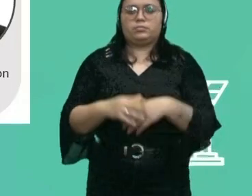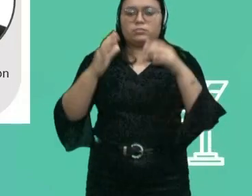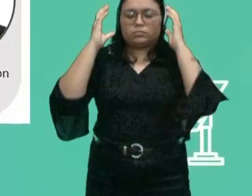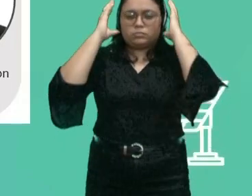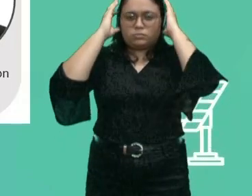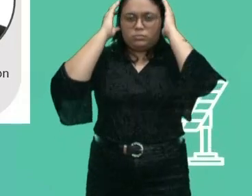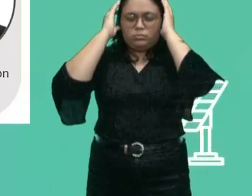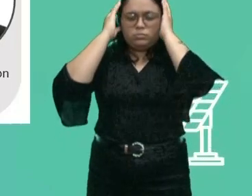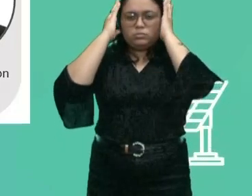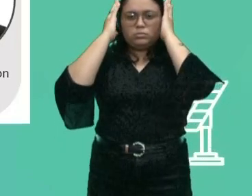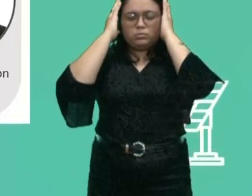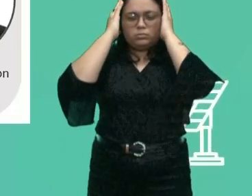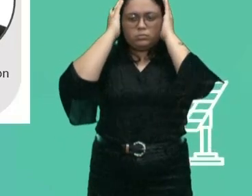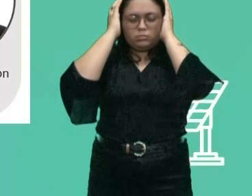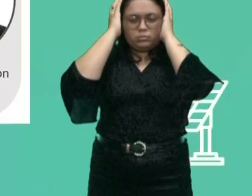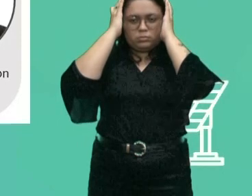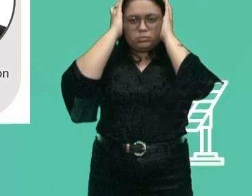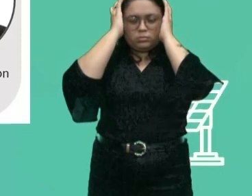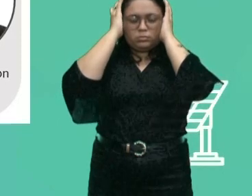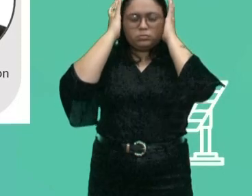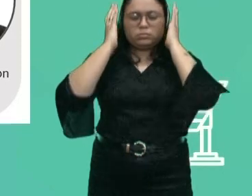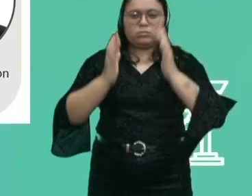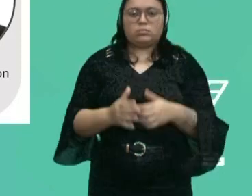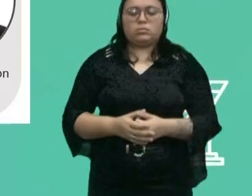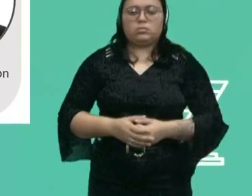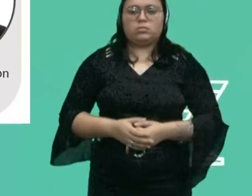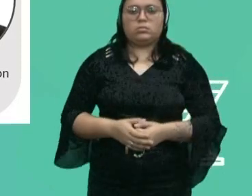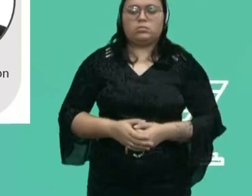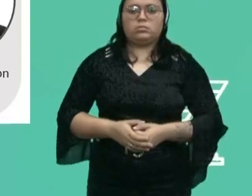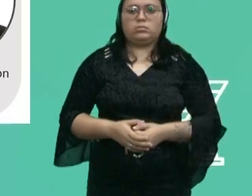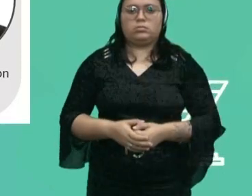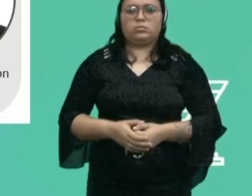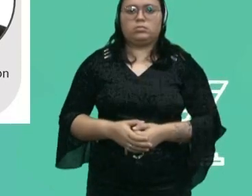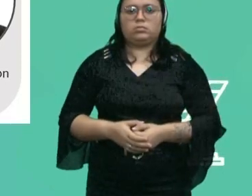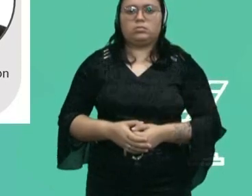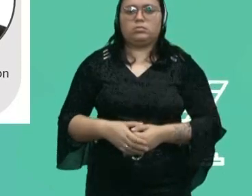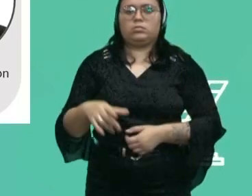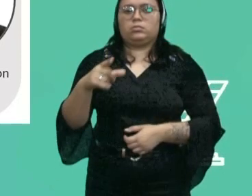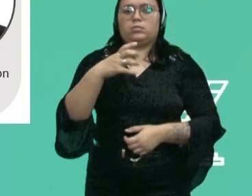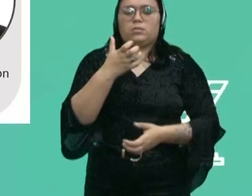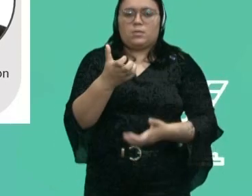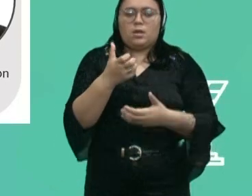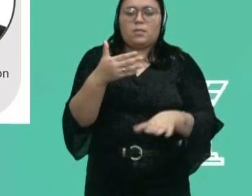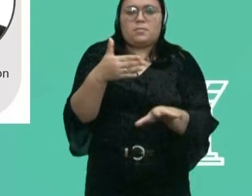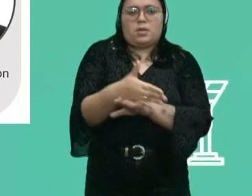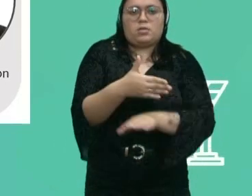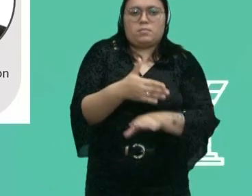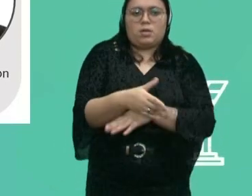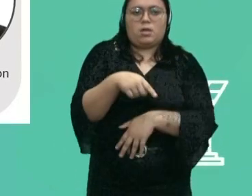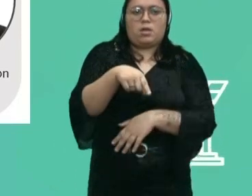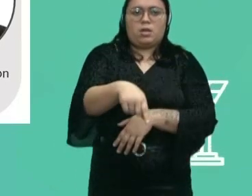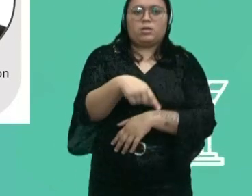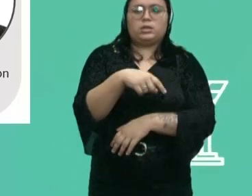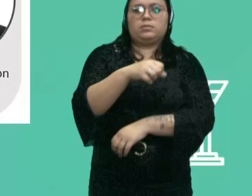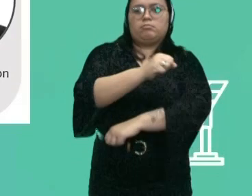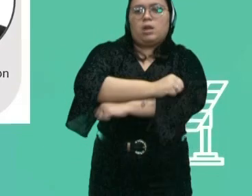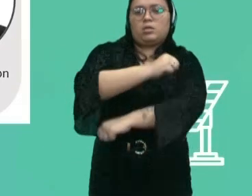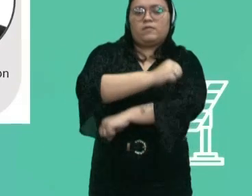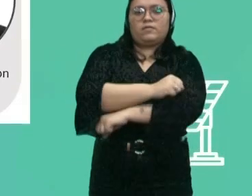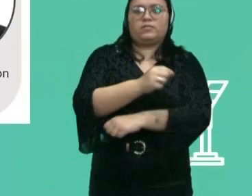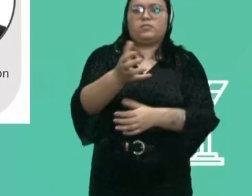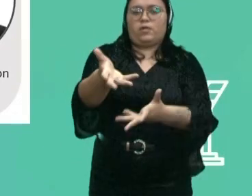any students, postdocs, feel free to join the IPHE Early Career Network, now with over 37